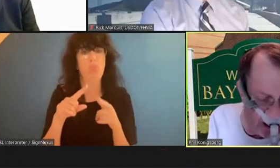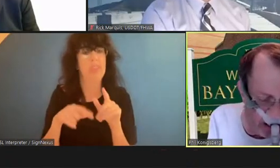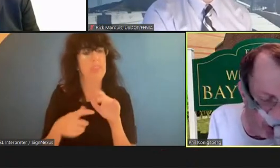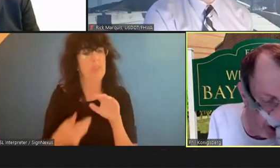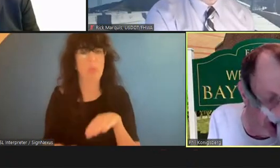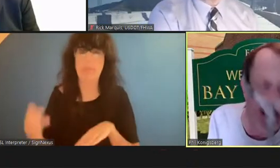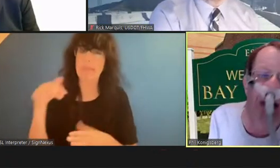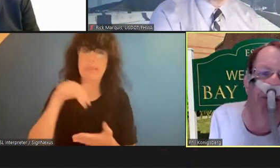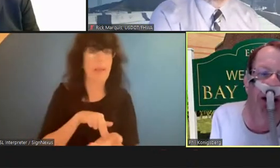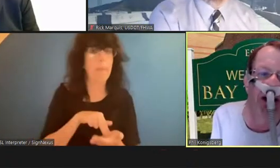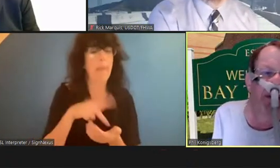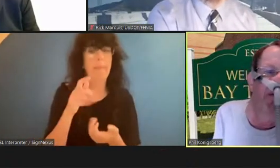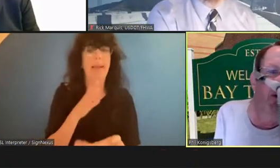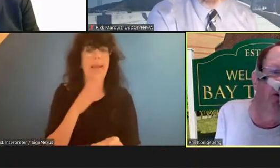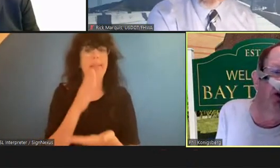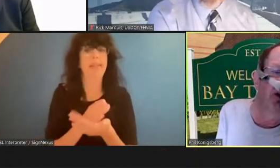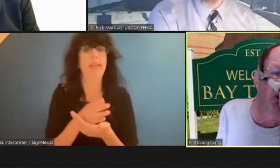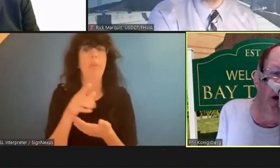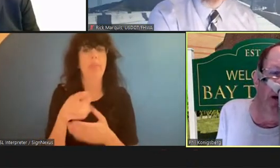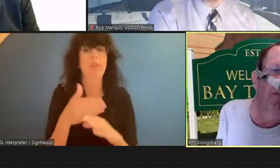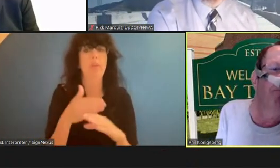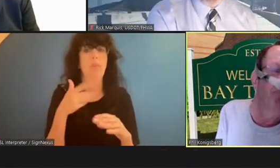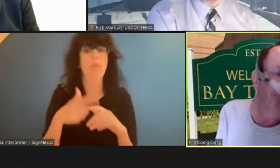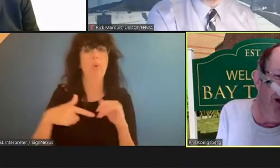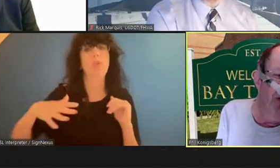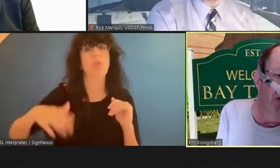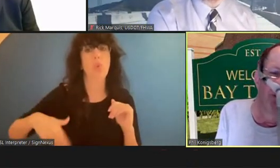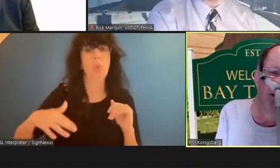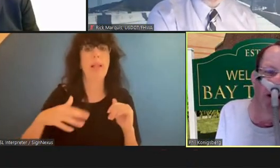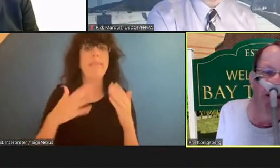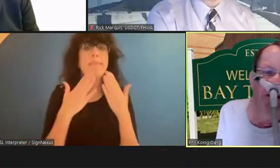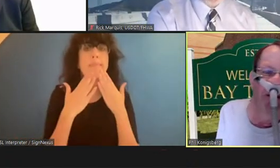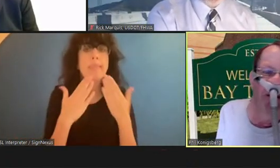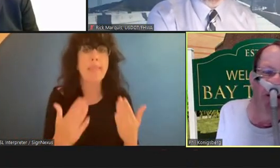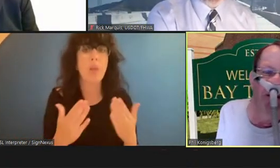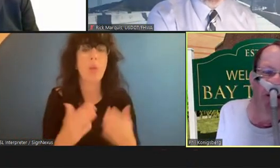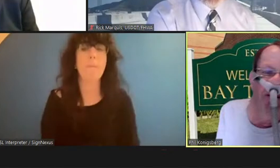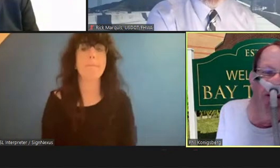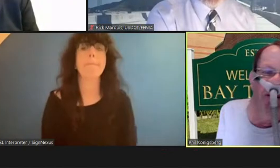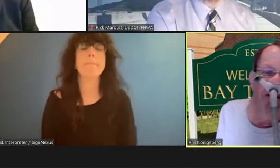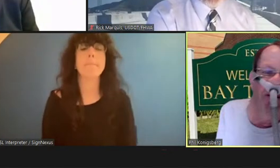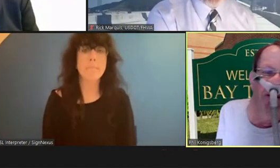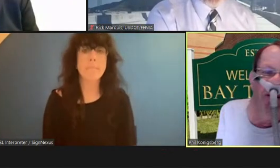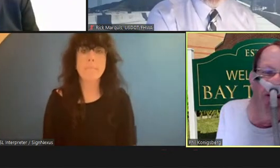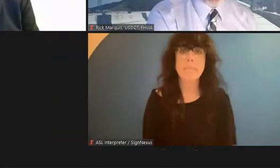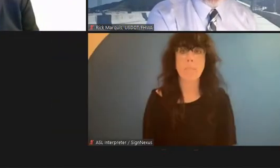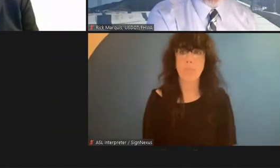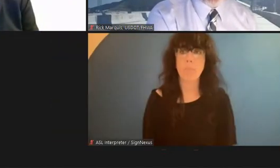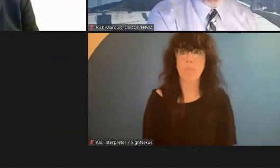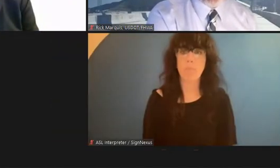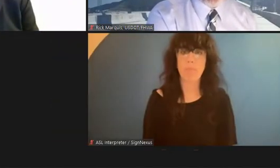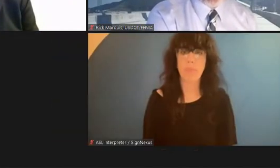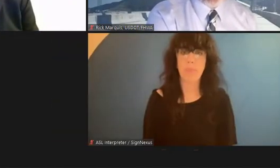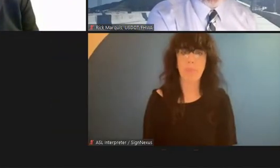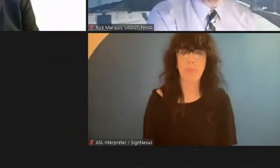and put a stop to this before it's too late thank you thank you